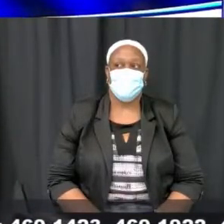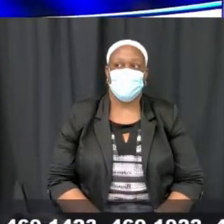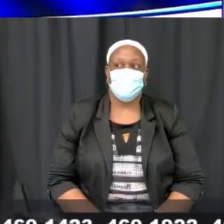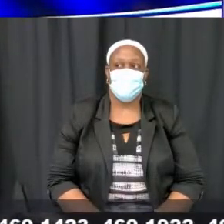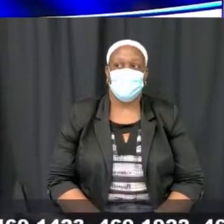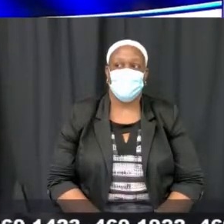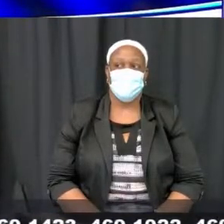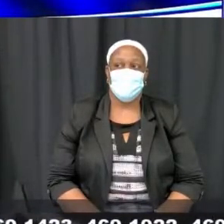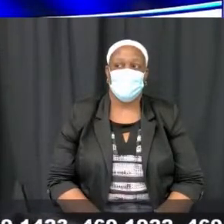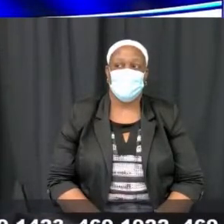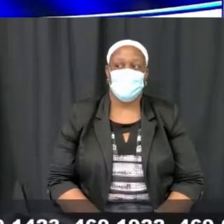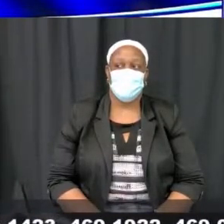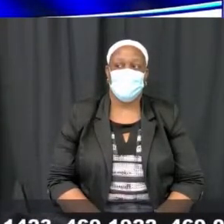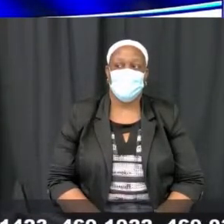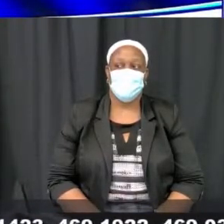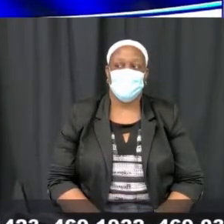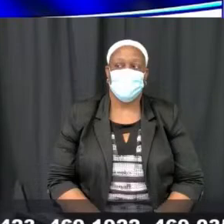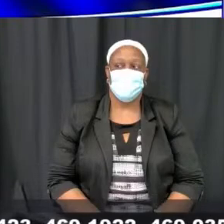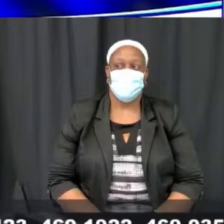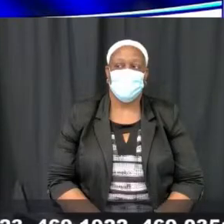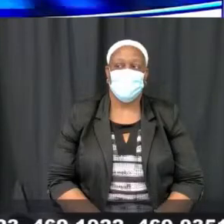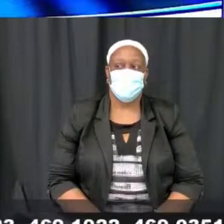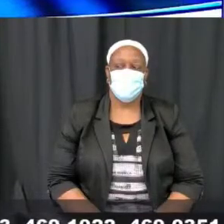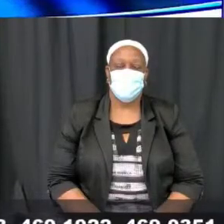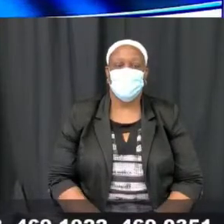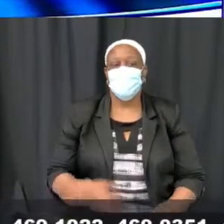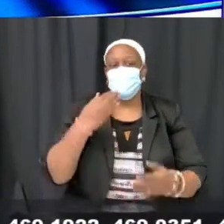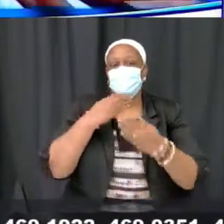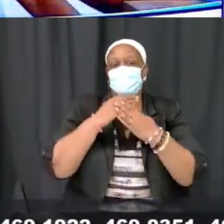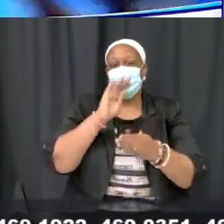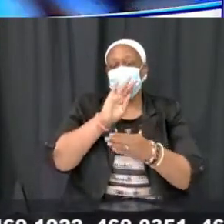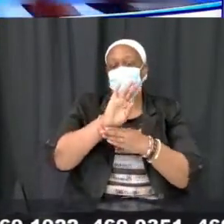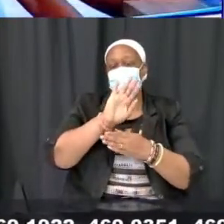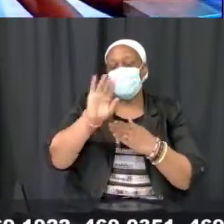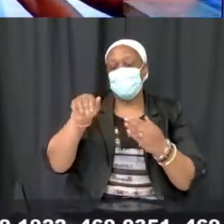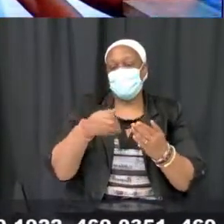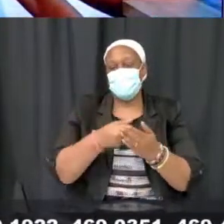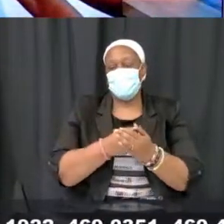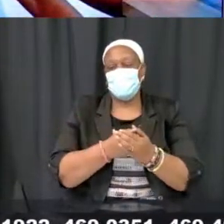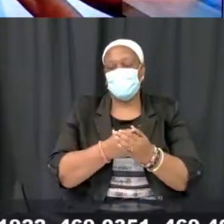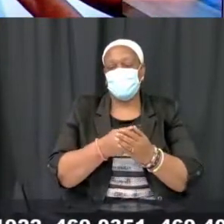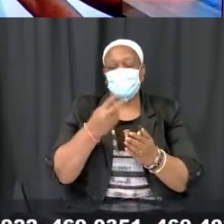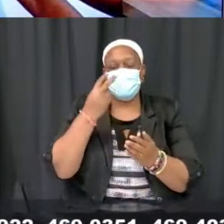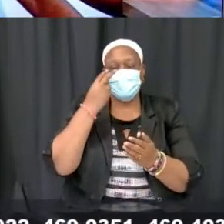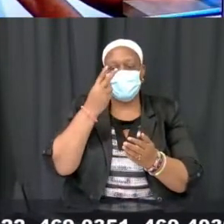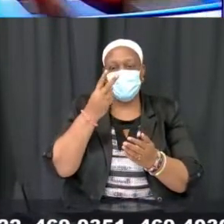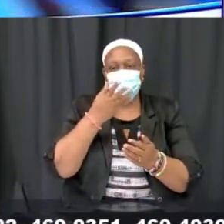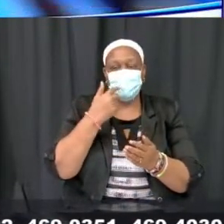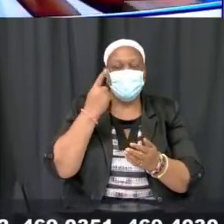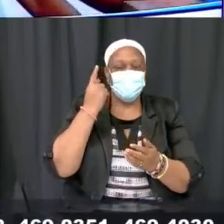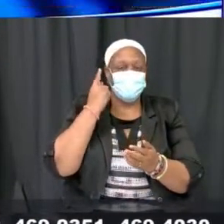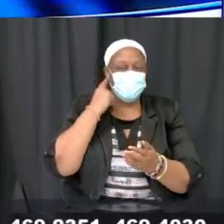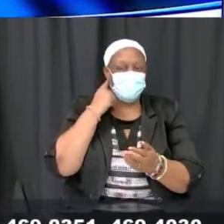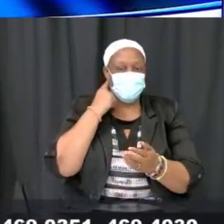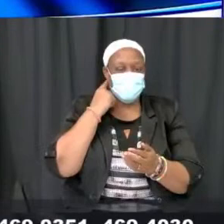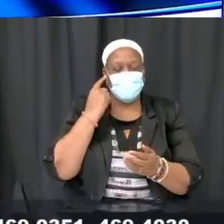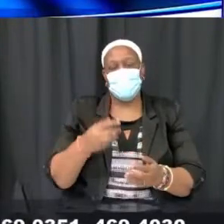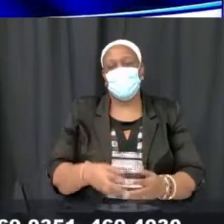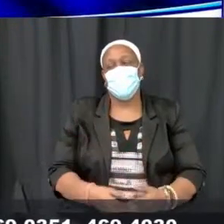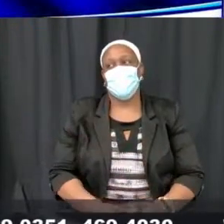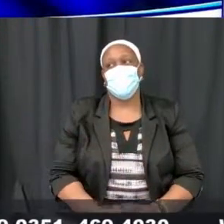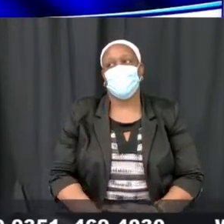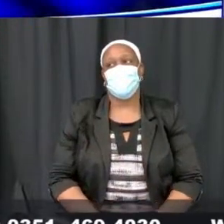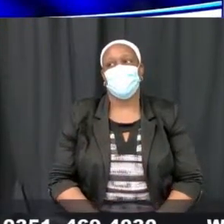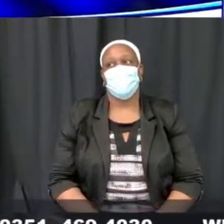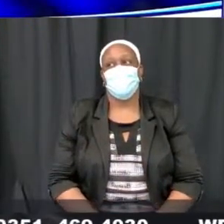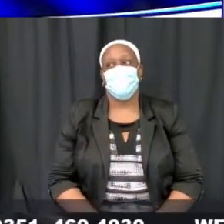Thank you, Mr. Williams, and a pleasant good afternoon to everyone listening and watching via all various